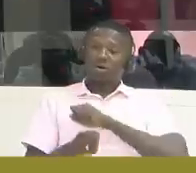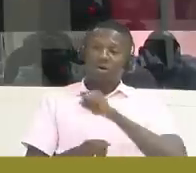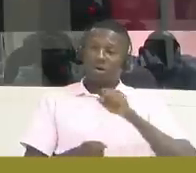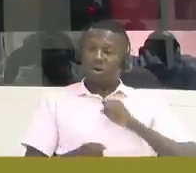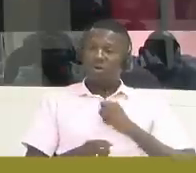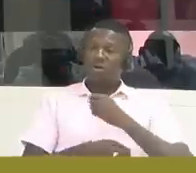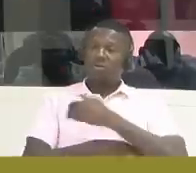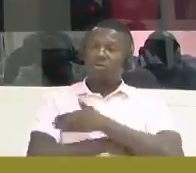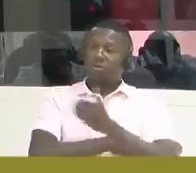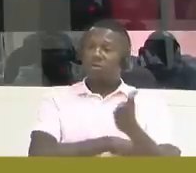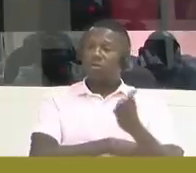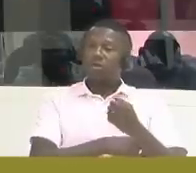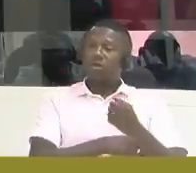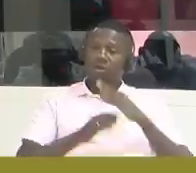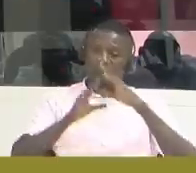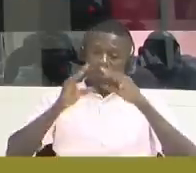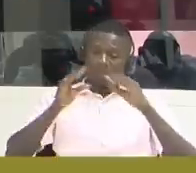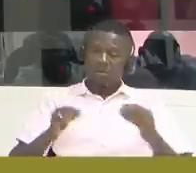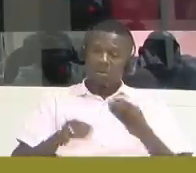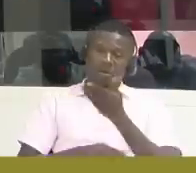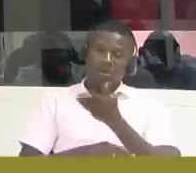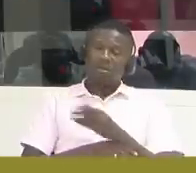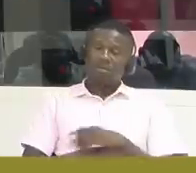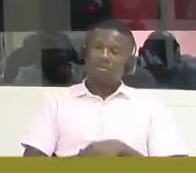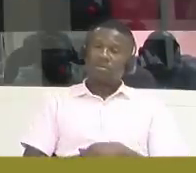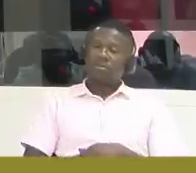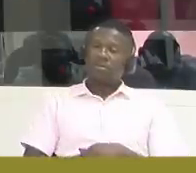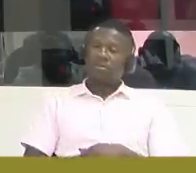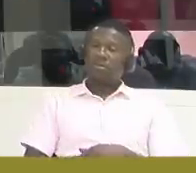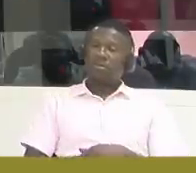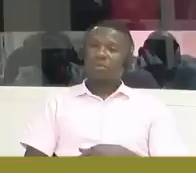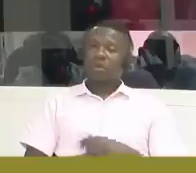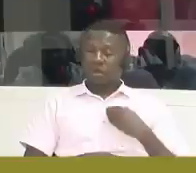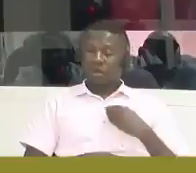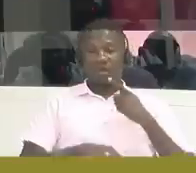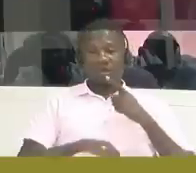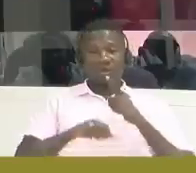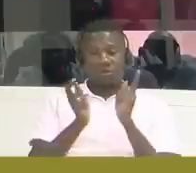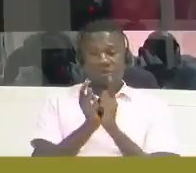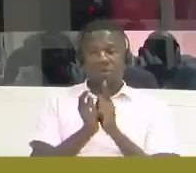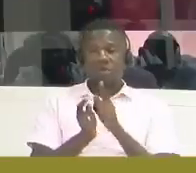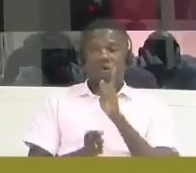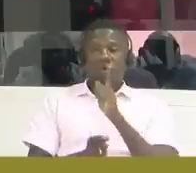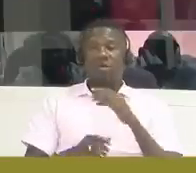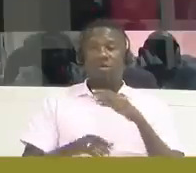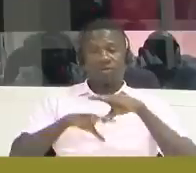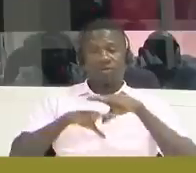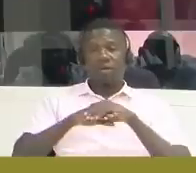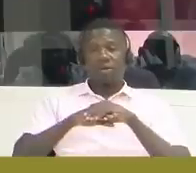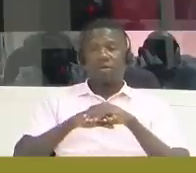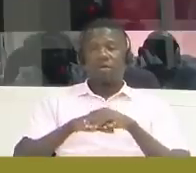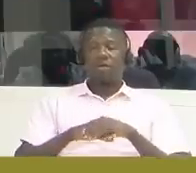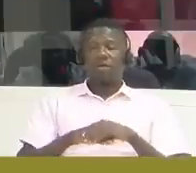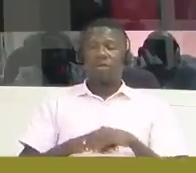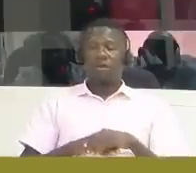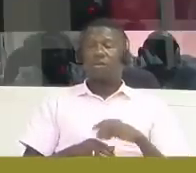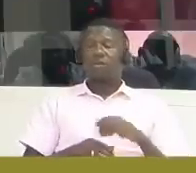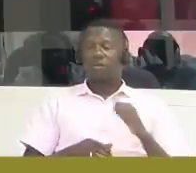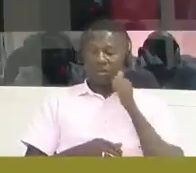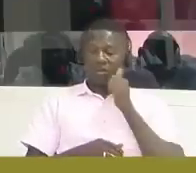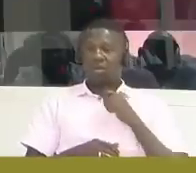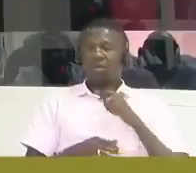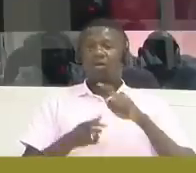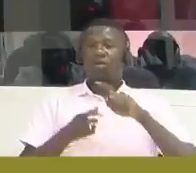gate. Immediately I saw one of his colleagues. He was also a relation to